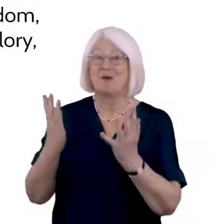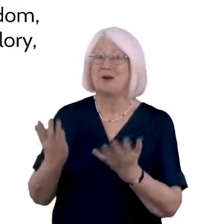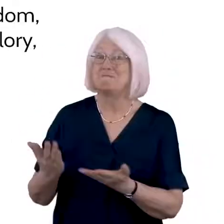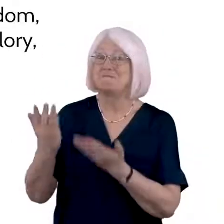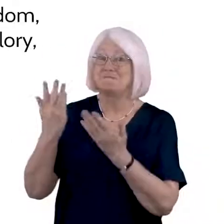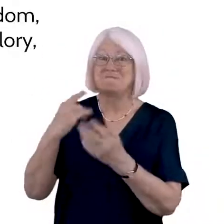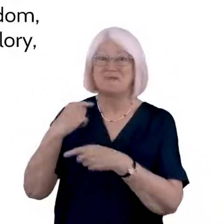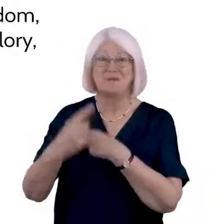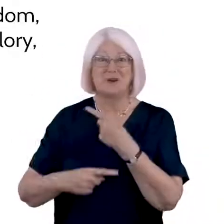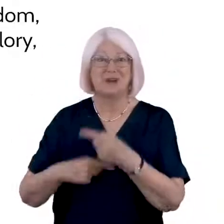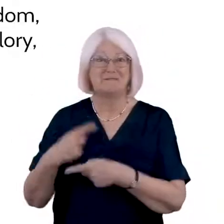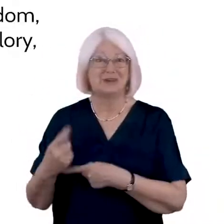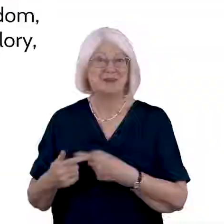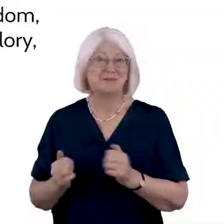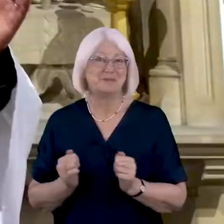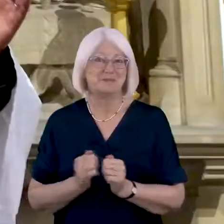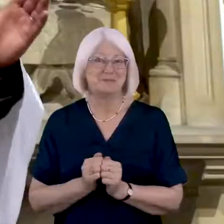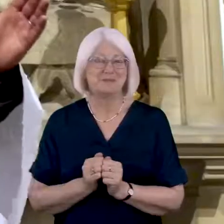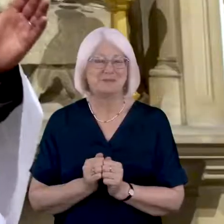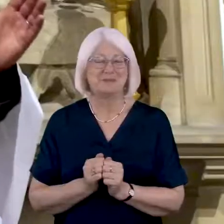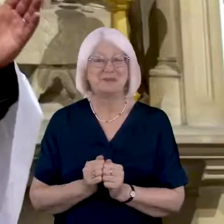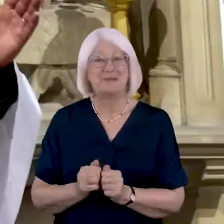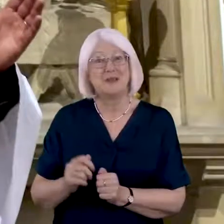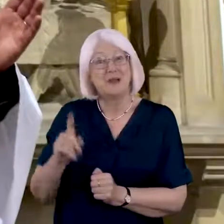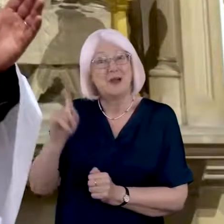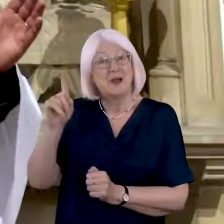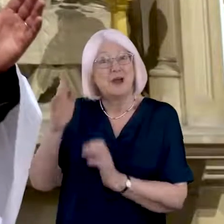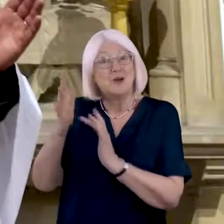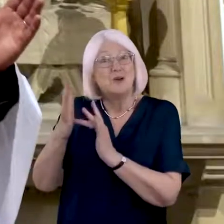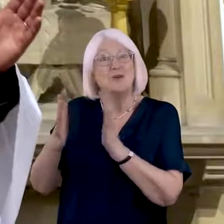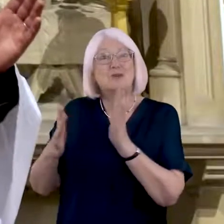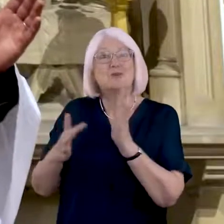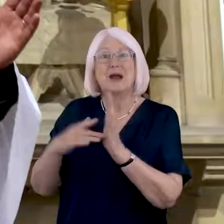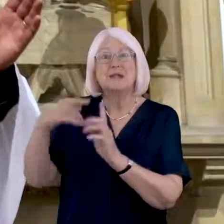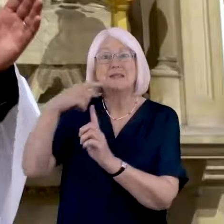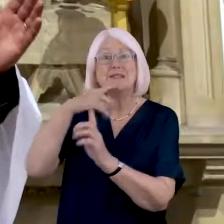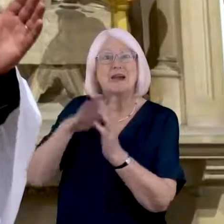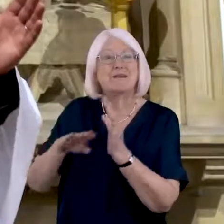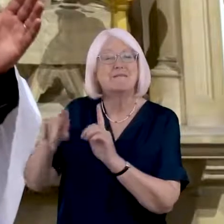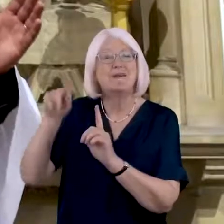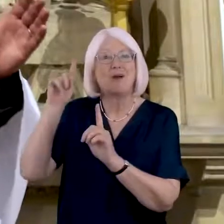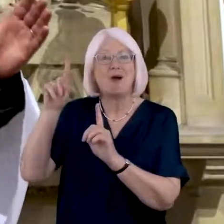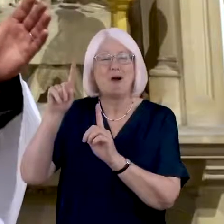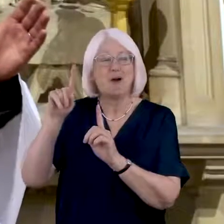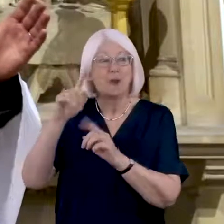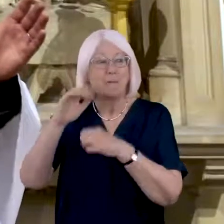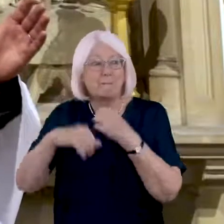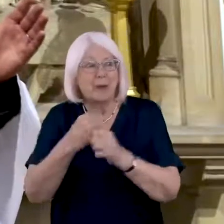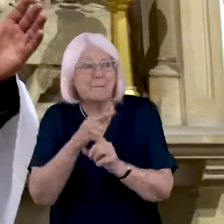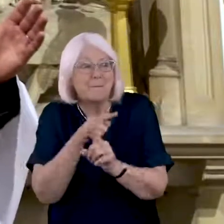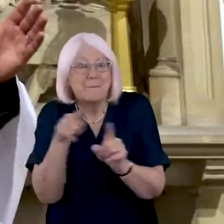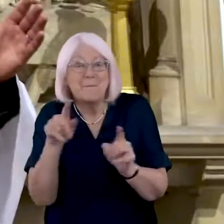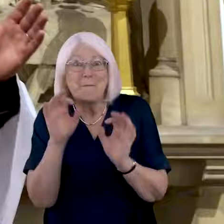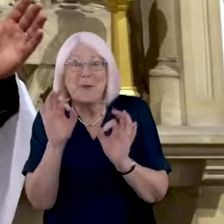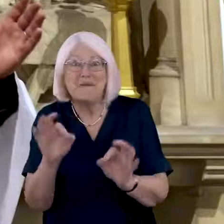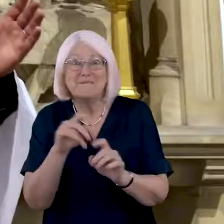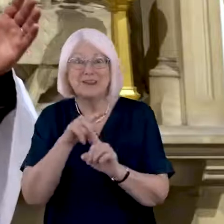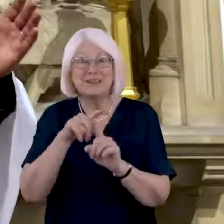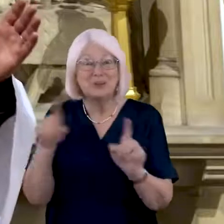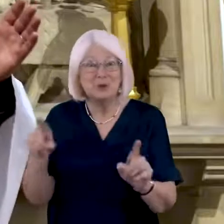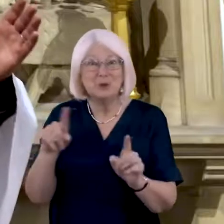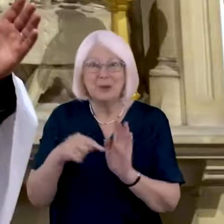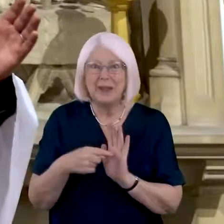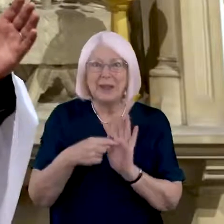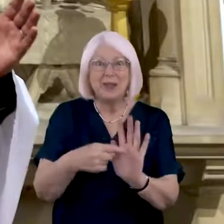ever. Amen. Christ, the Son of God, perfect in you the image of his glory,